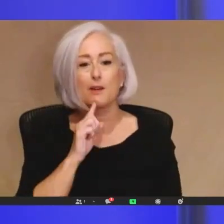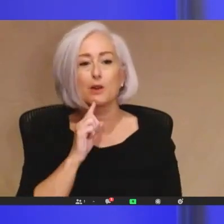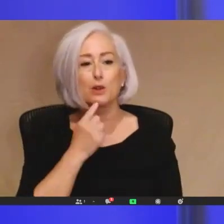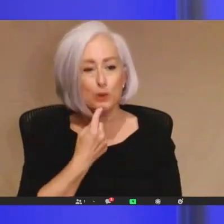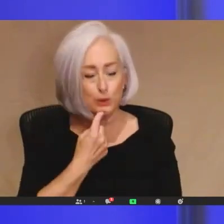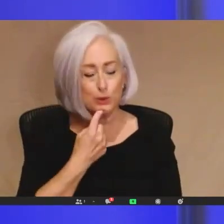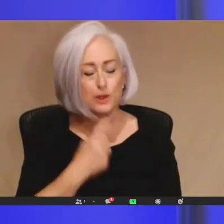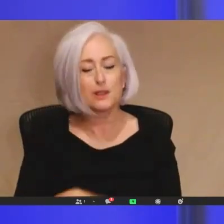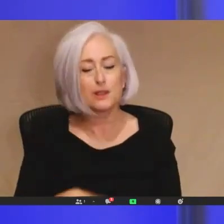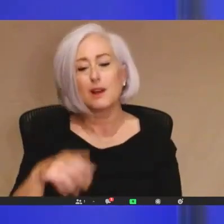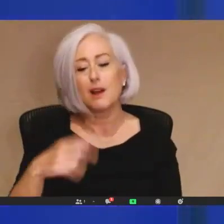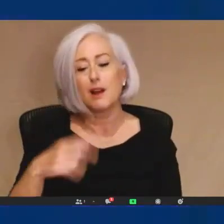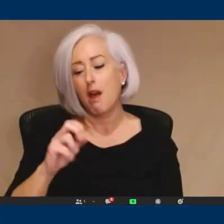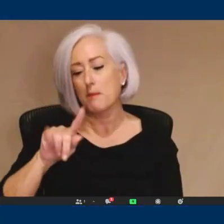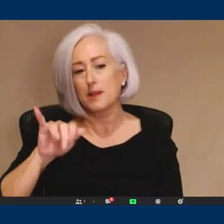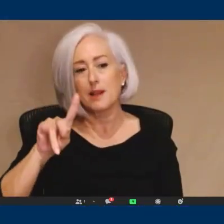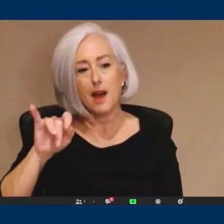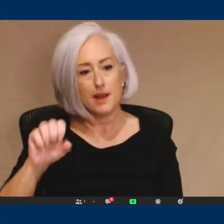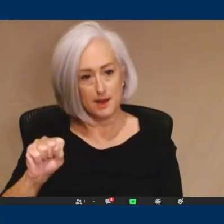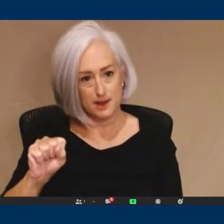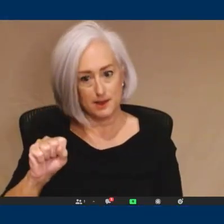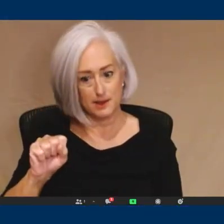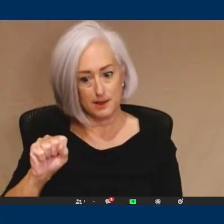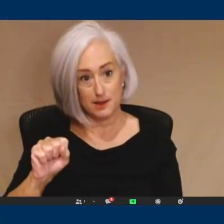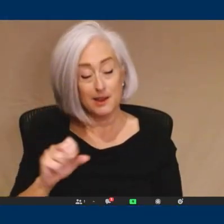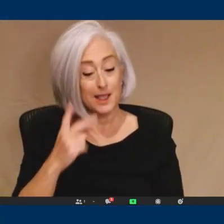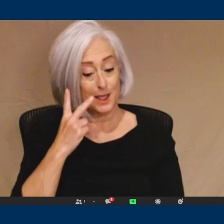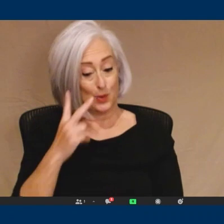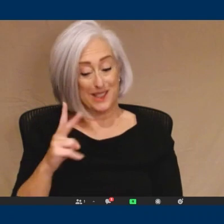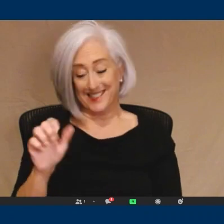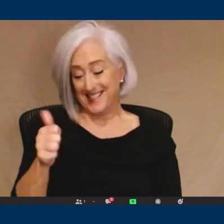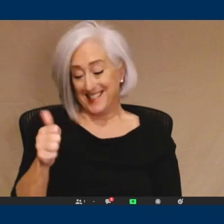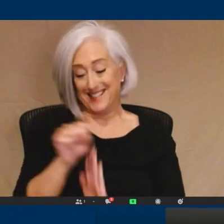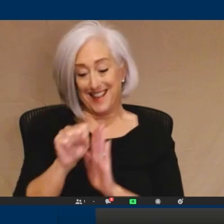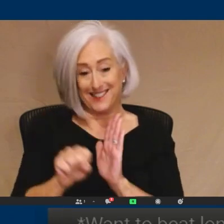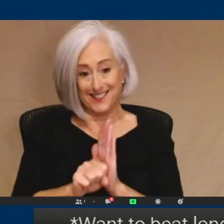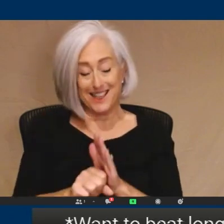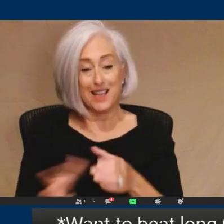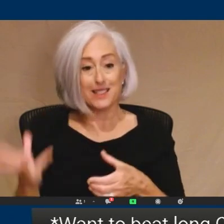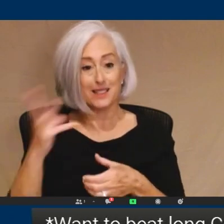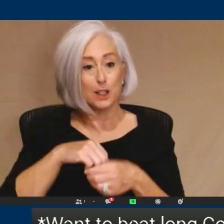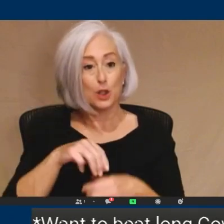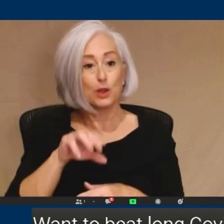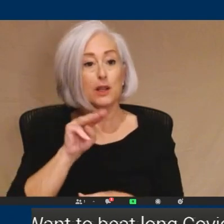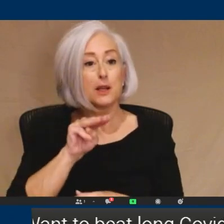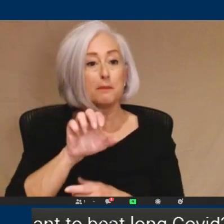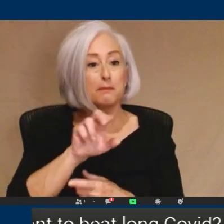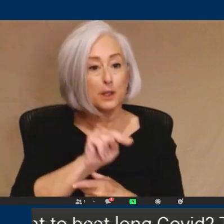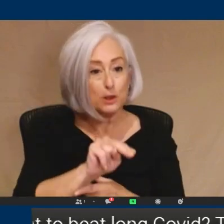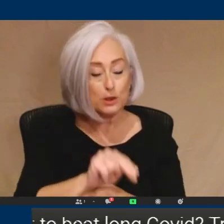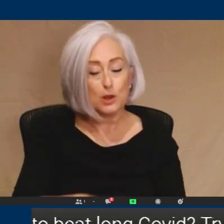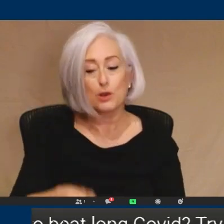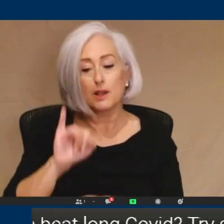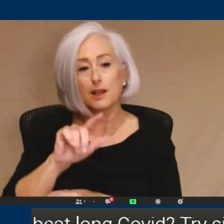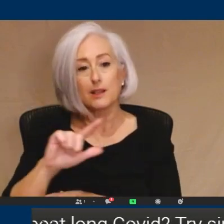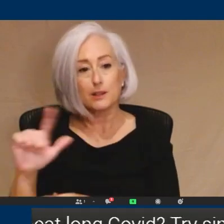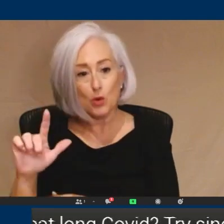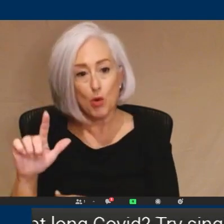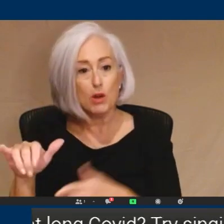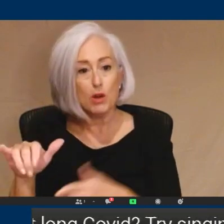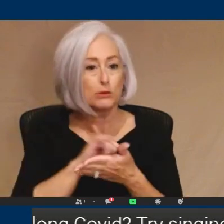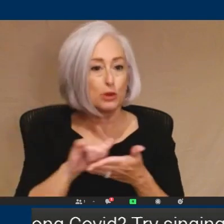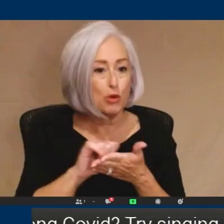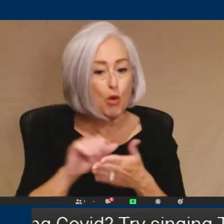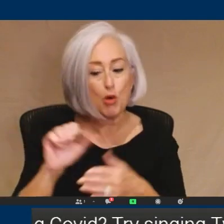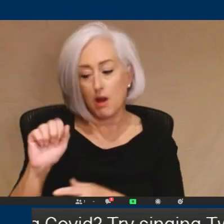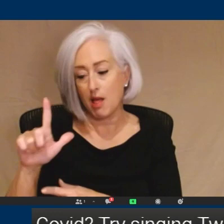U.S., cases are now reported in 10 states, including Minnesota, Wisconsin, Illinois, Alabama, and New York. At least two children